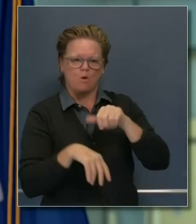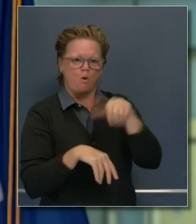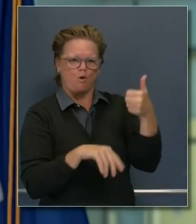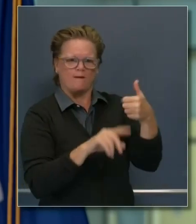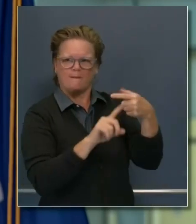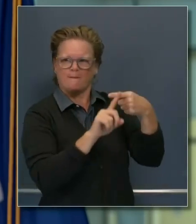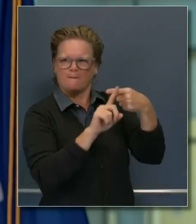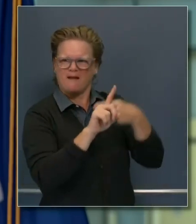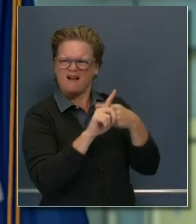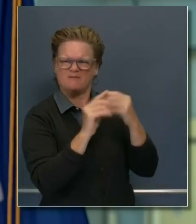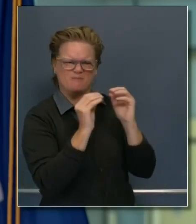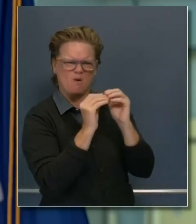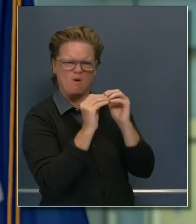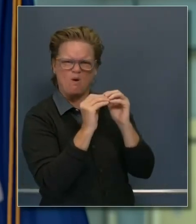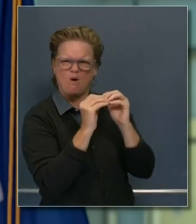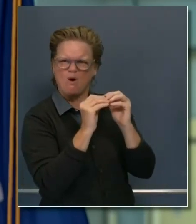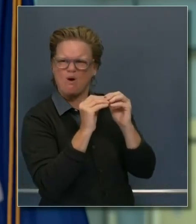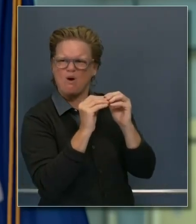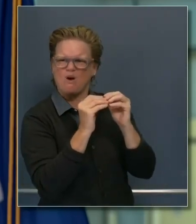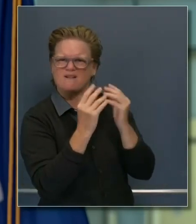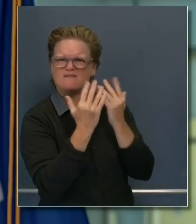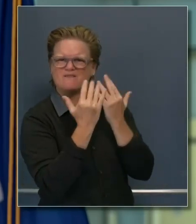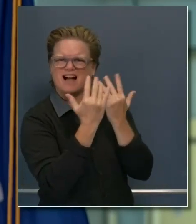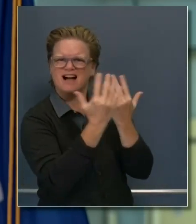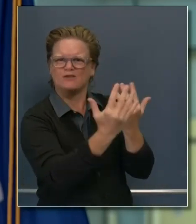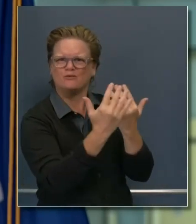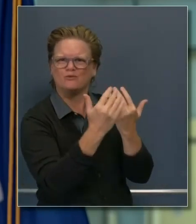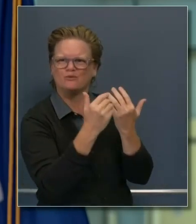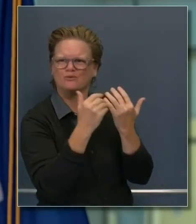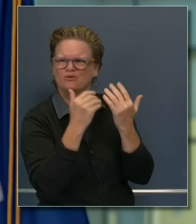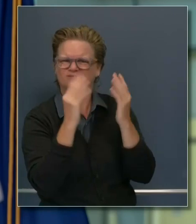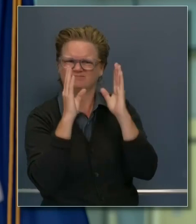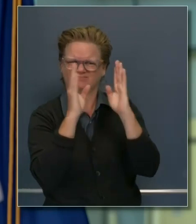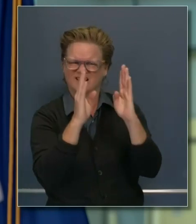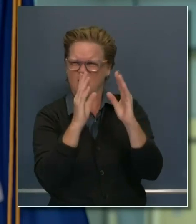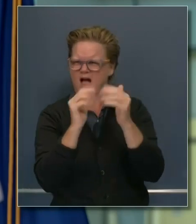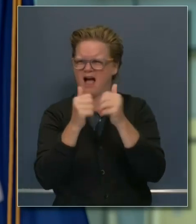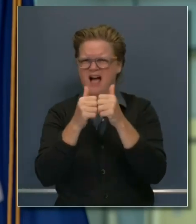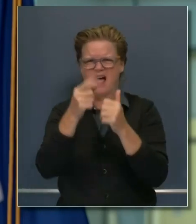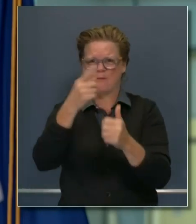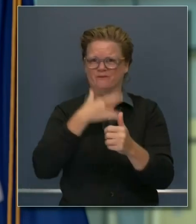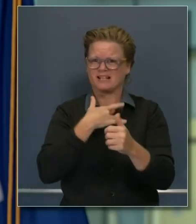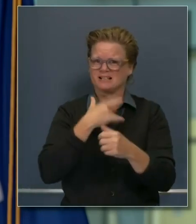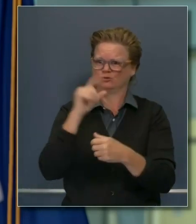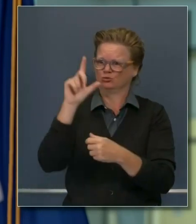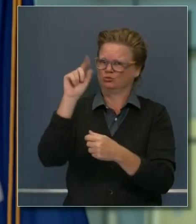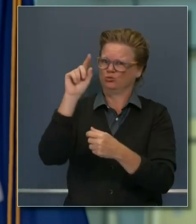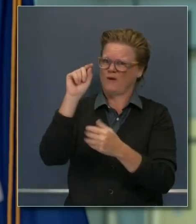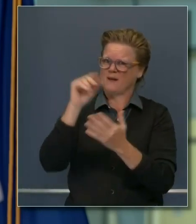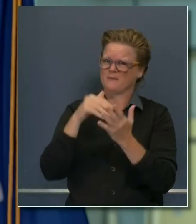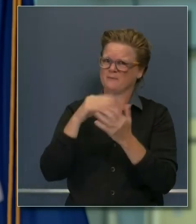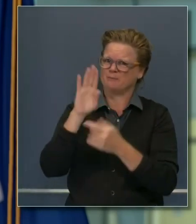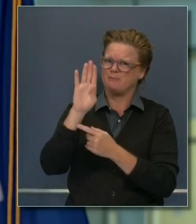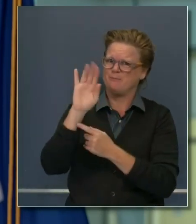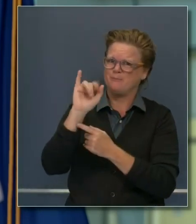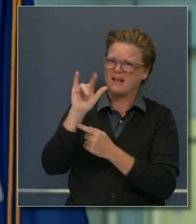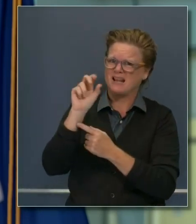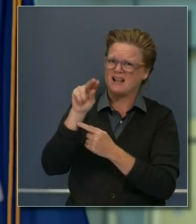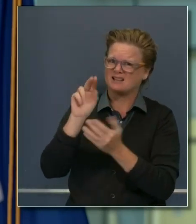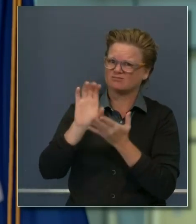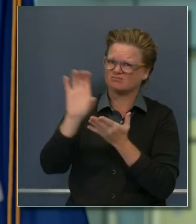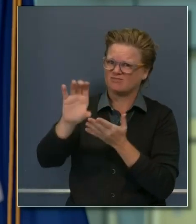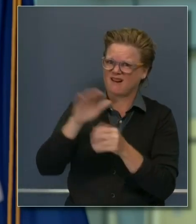or is there any effort among the legislators to do it? Not at this moment. You know, we worked over the course of last year to put together a